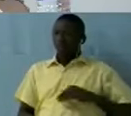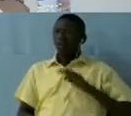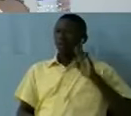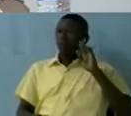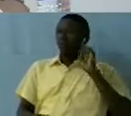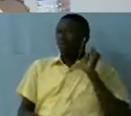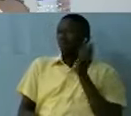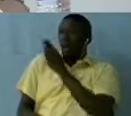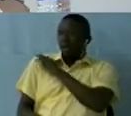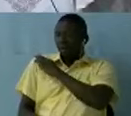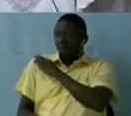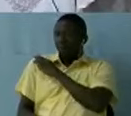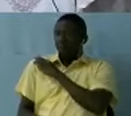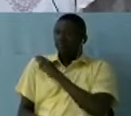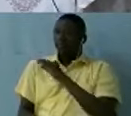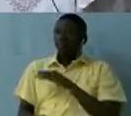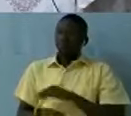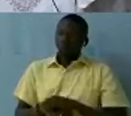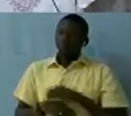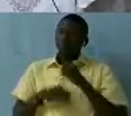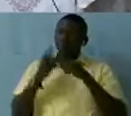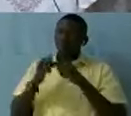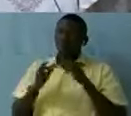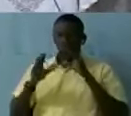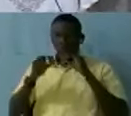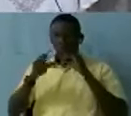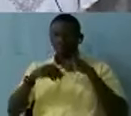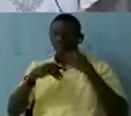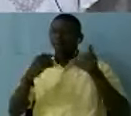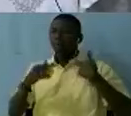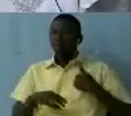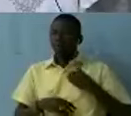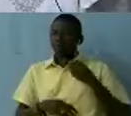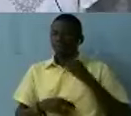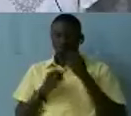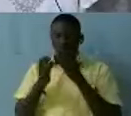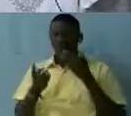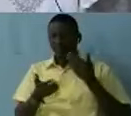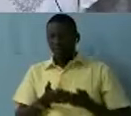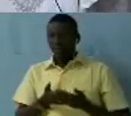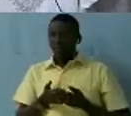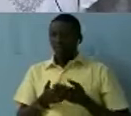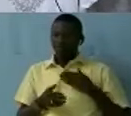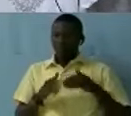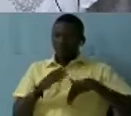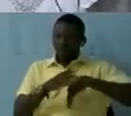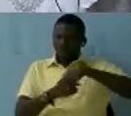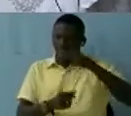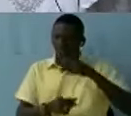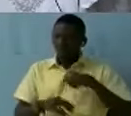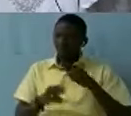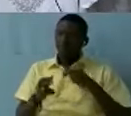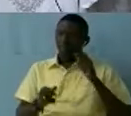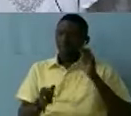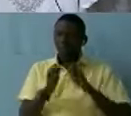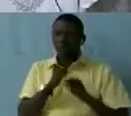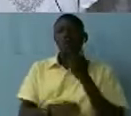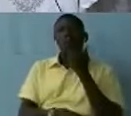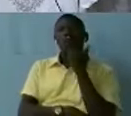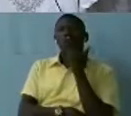After I spoke to the people until I was done, I went outside and I